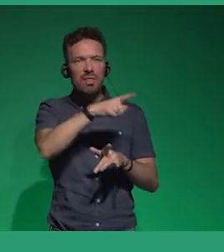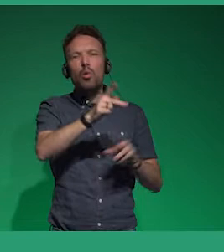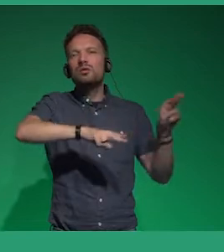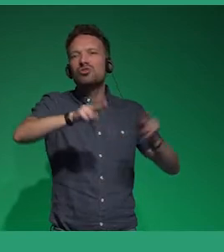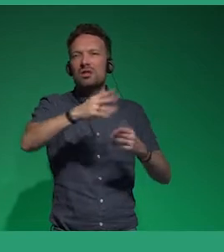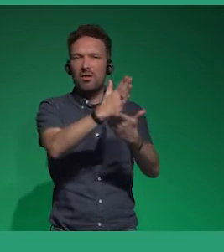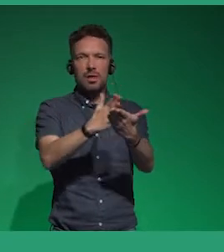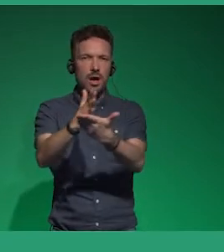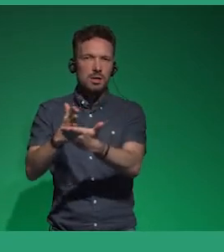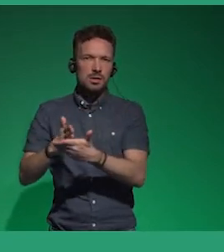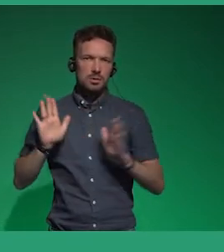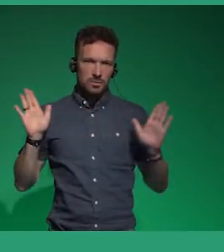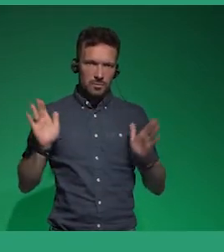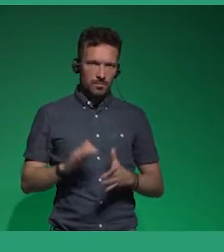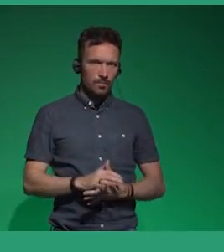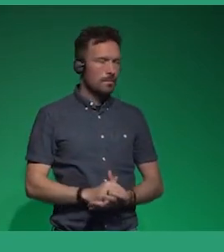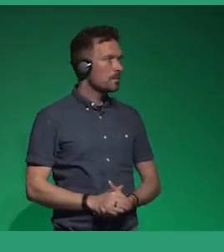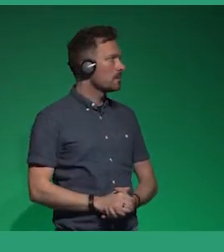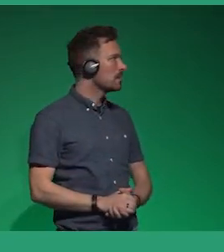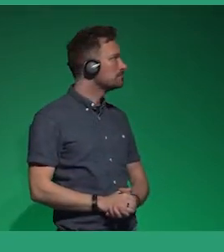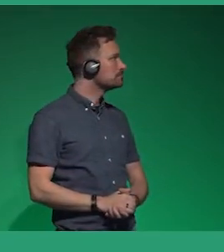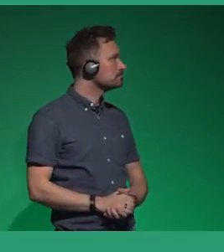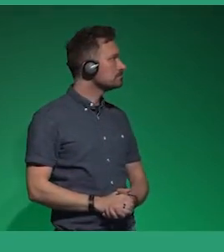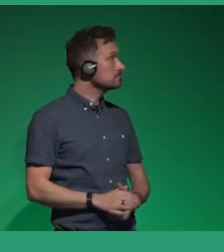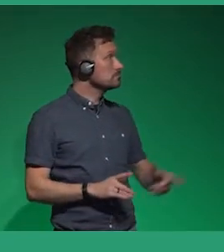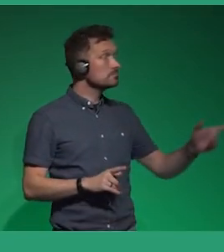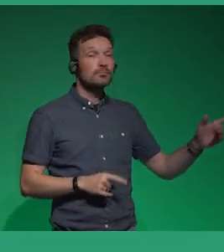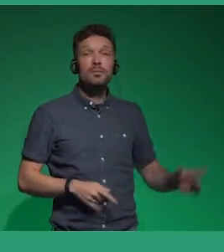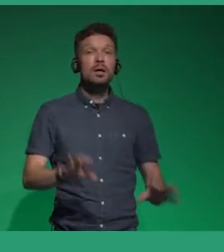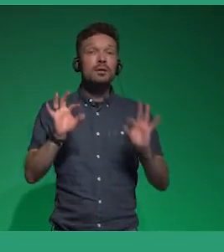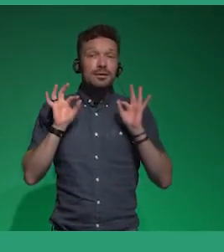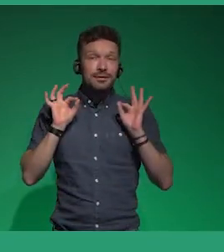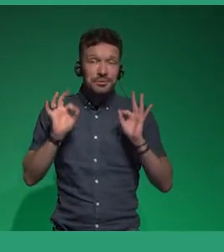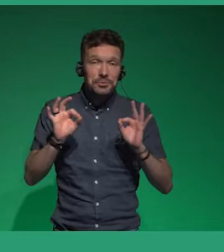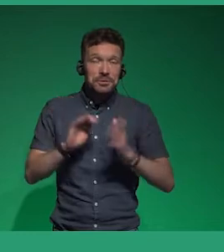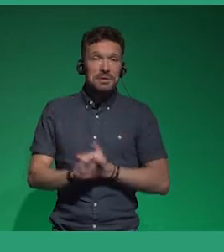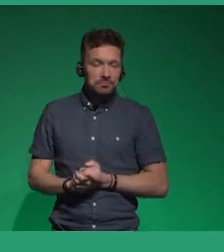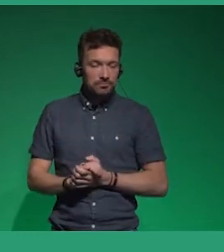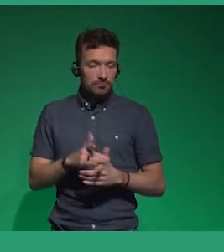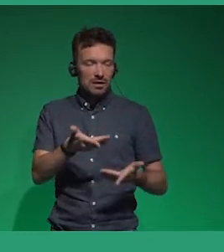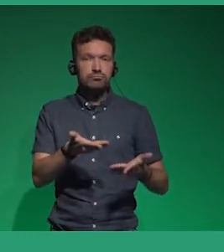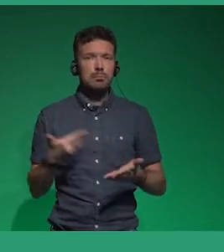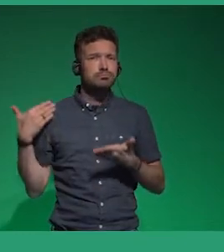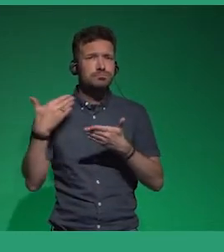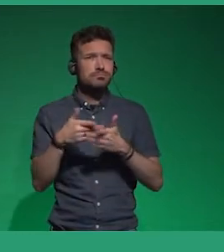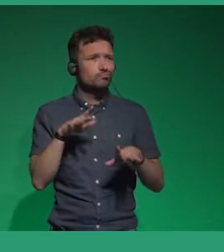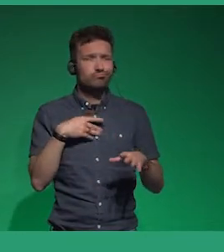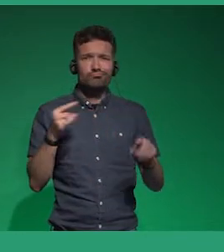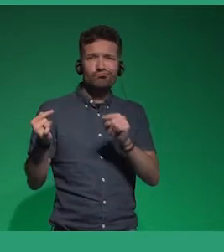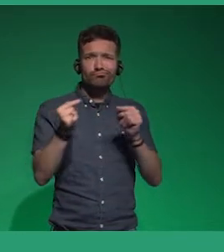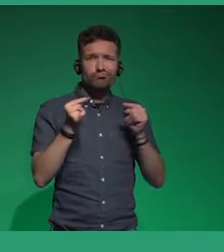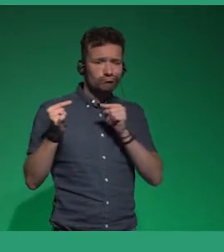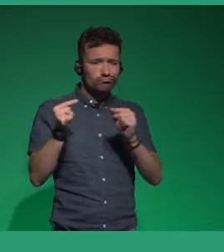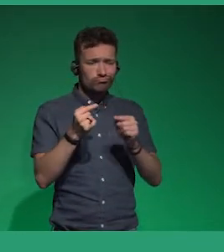Okay, so what we talked about so far is a classical trade-off. So we were able to show